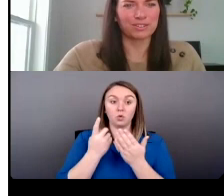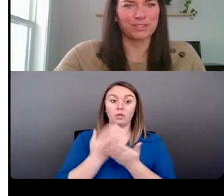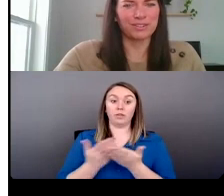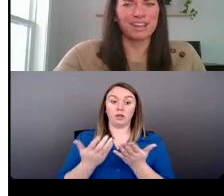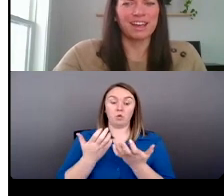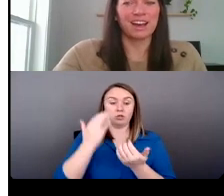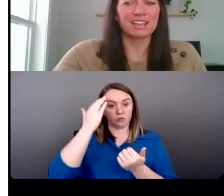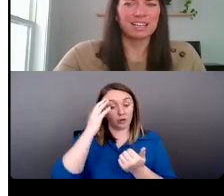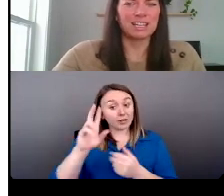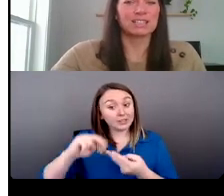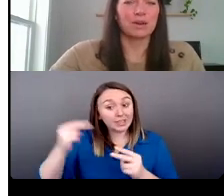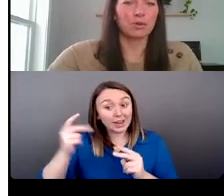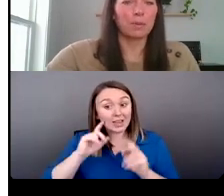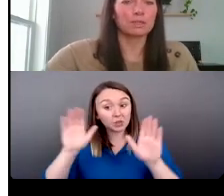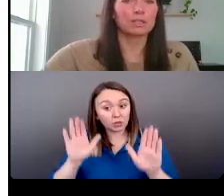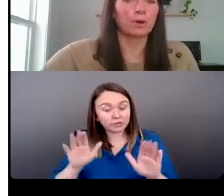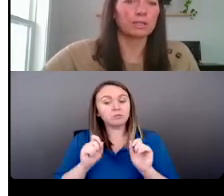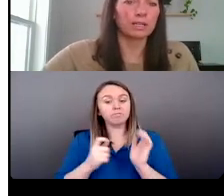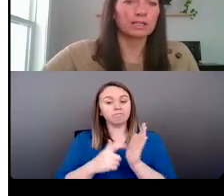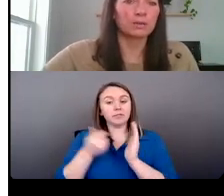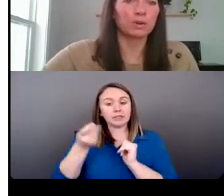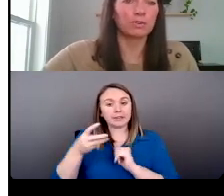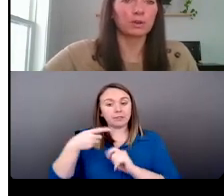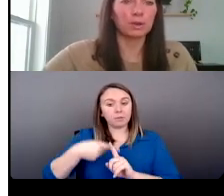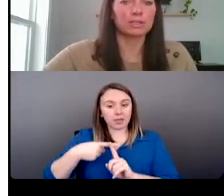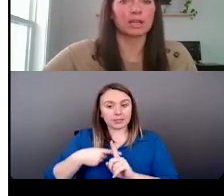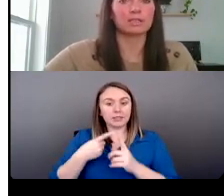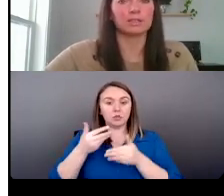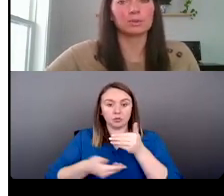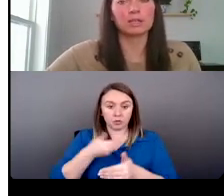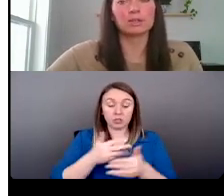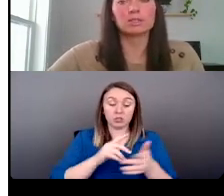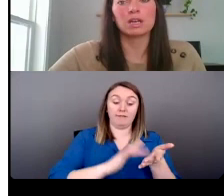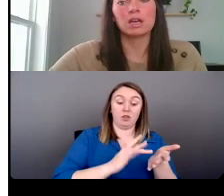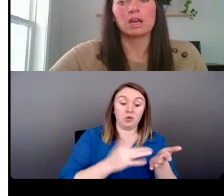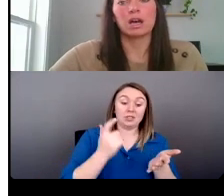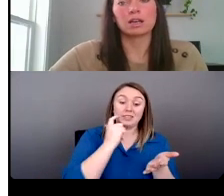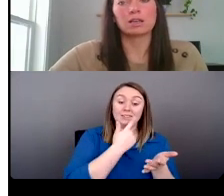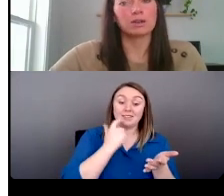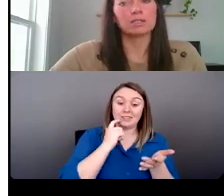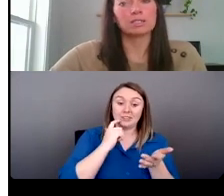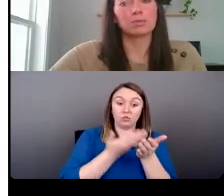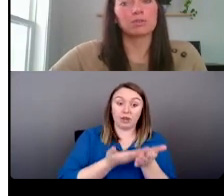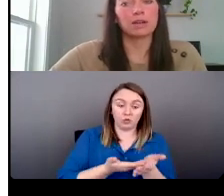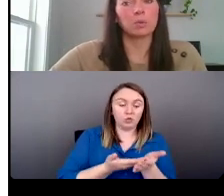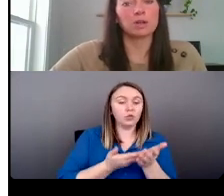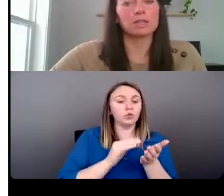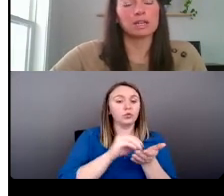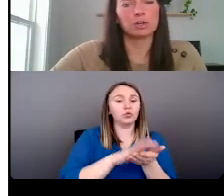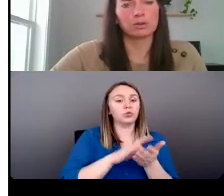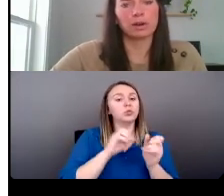is wonderful, it can take several months to process, where fingerprints and dental records comparisons can provide